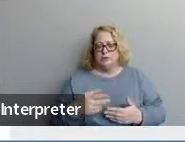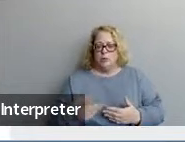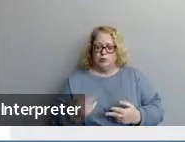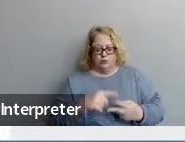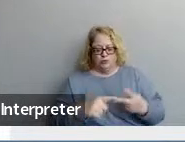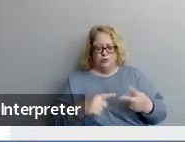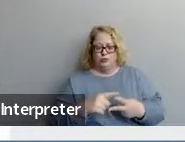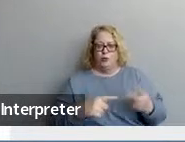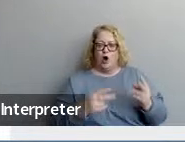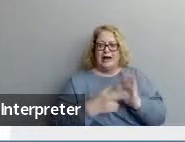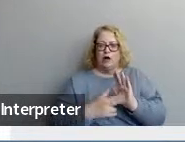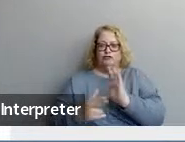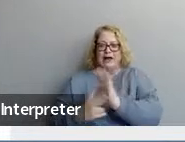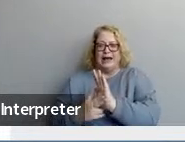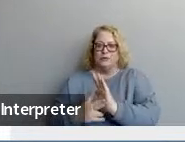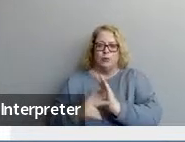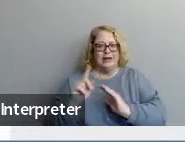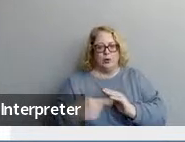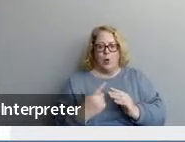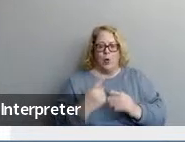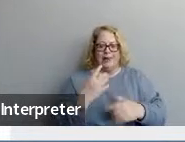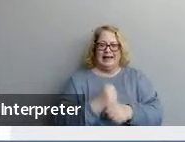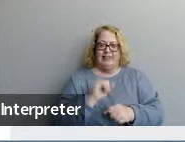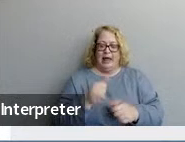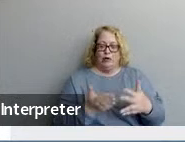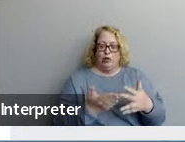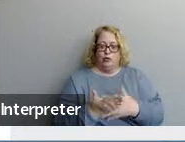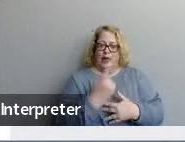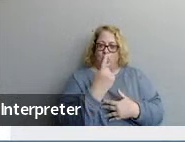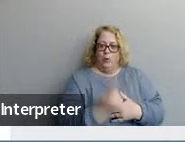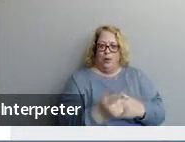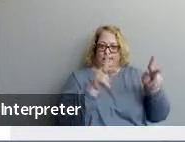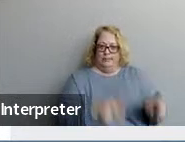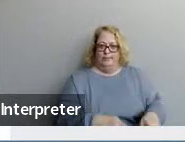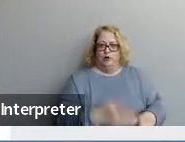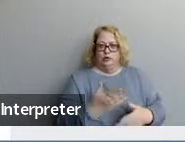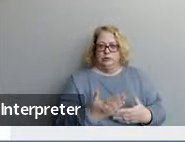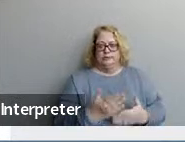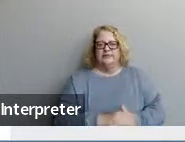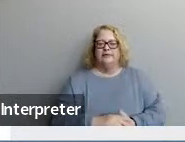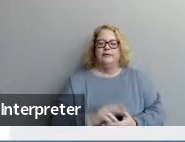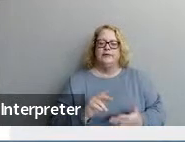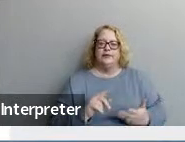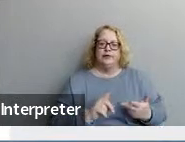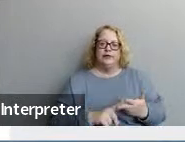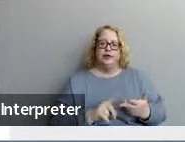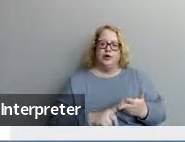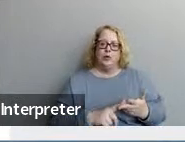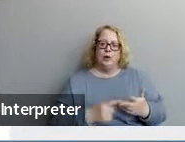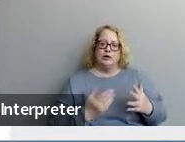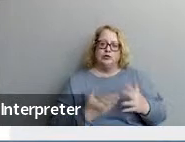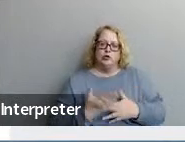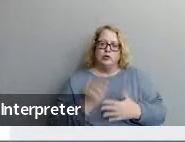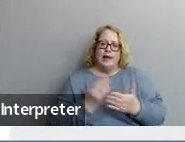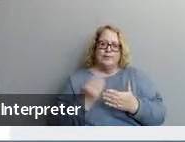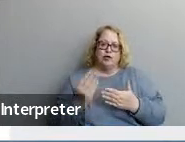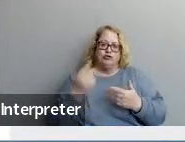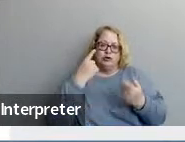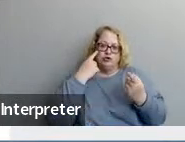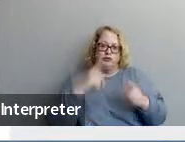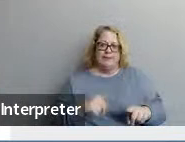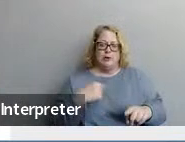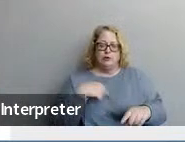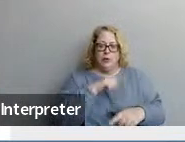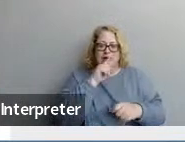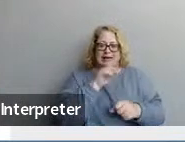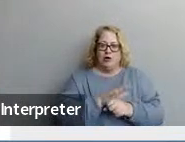two contracts that those are, we can only get those through that one vendor. The third one is through that purchasing agreement, so